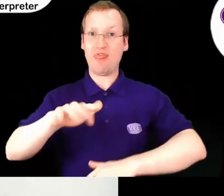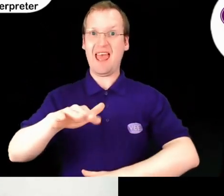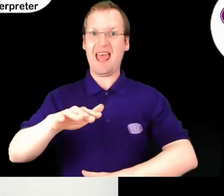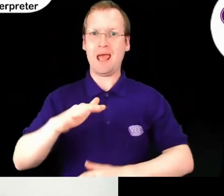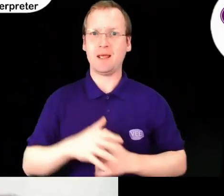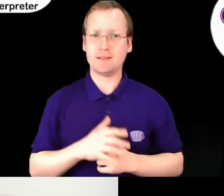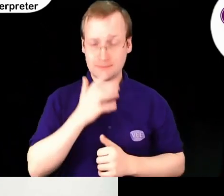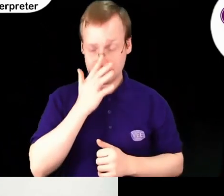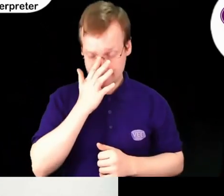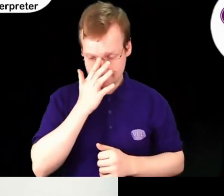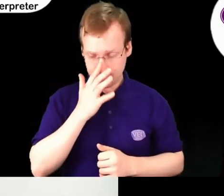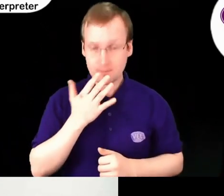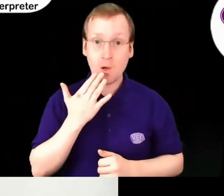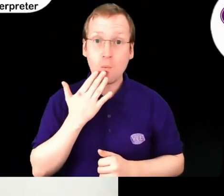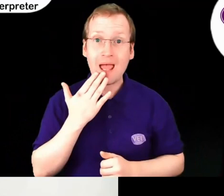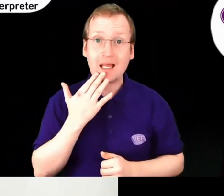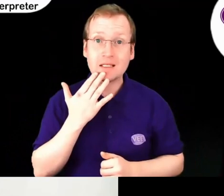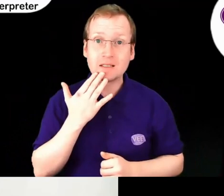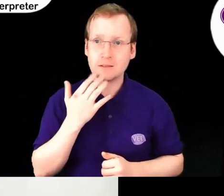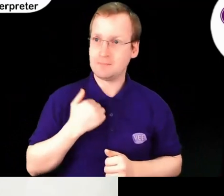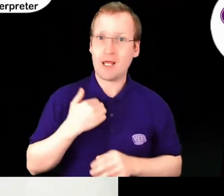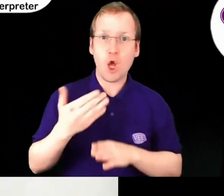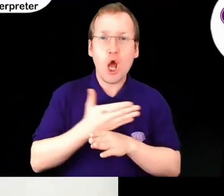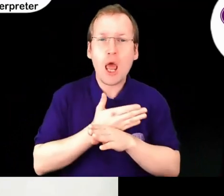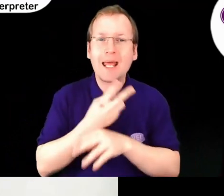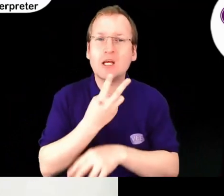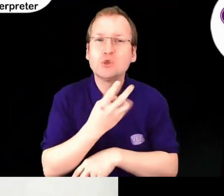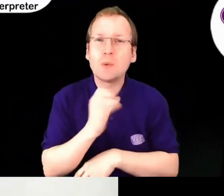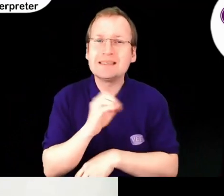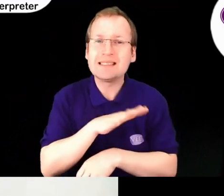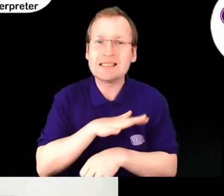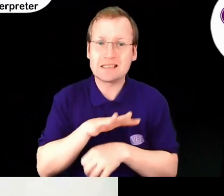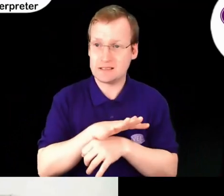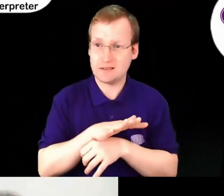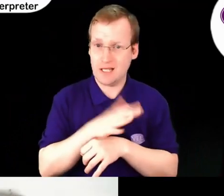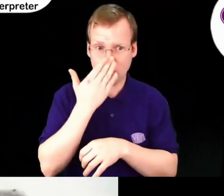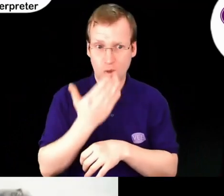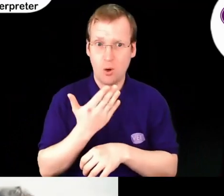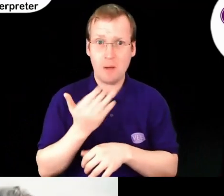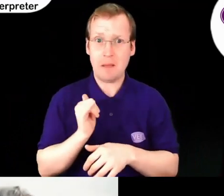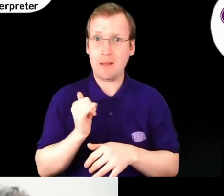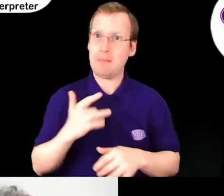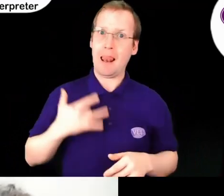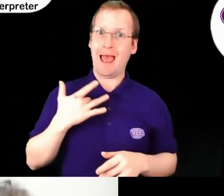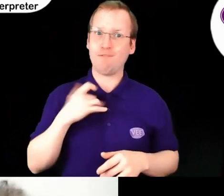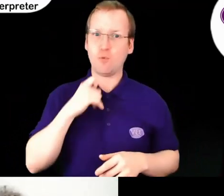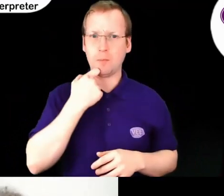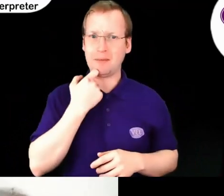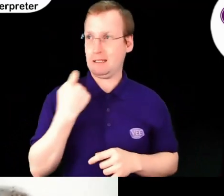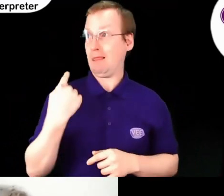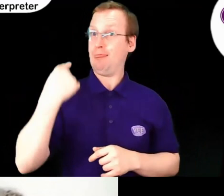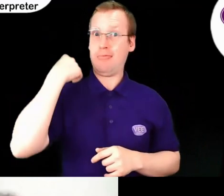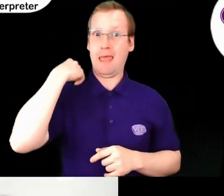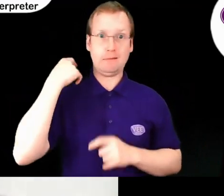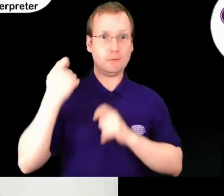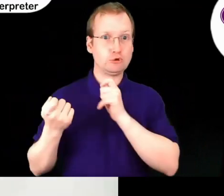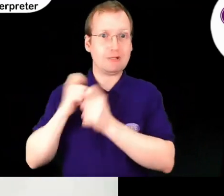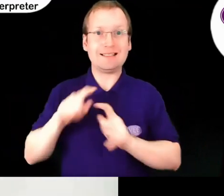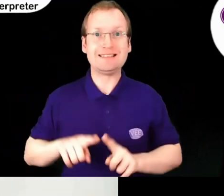existed when I was in my early 20s, well, I don't know, I might have made my life very different. But I think it's